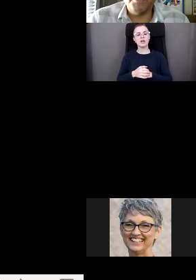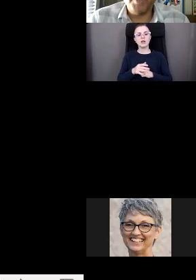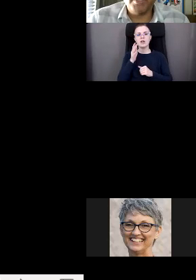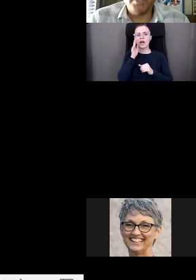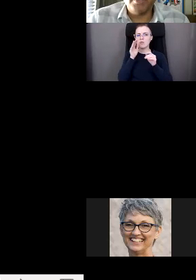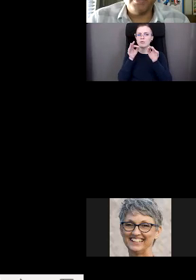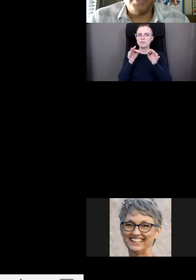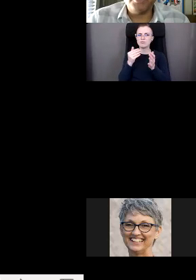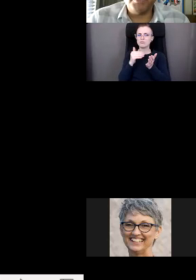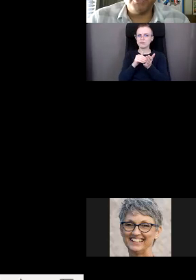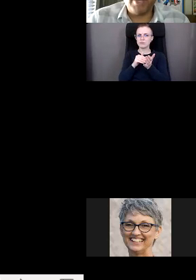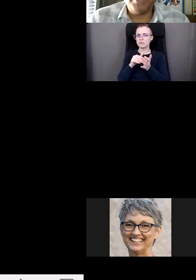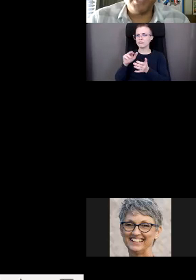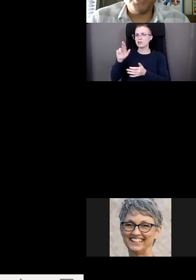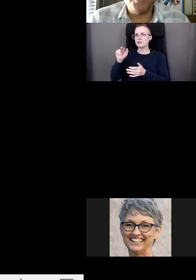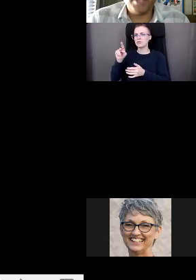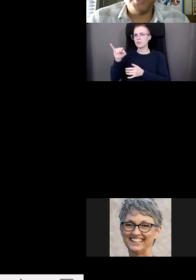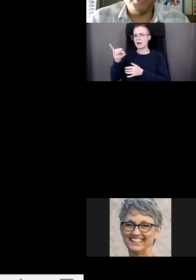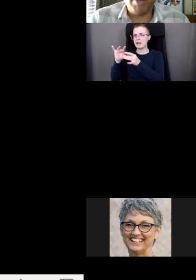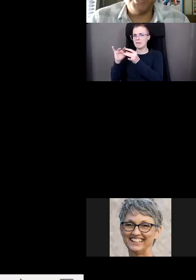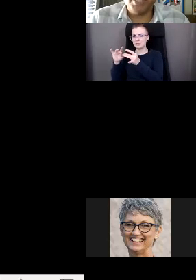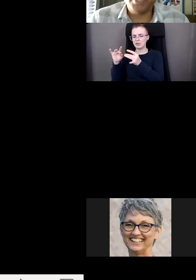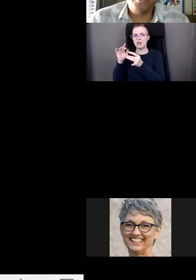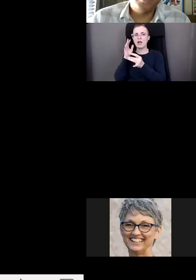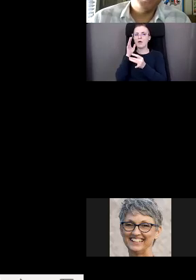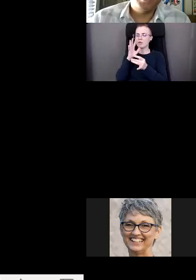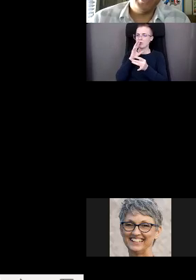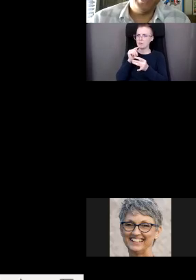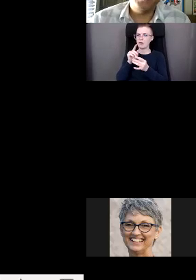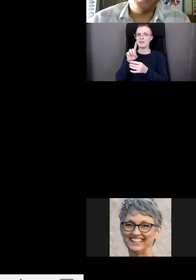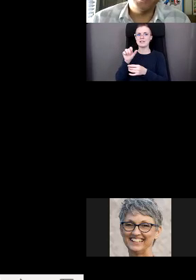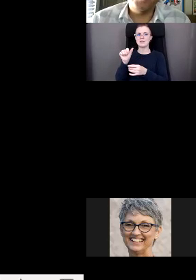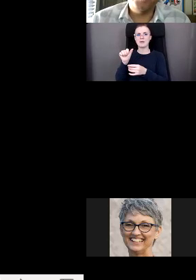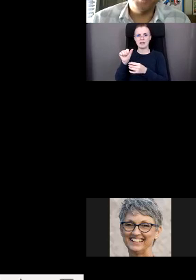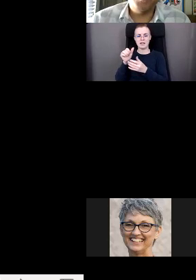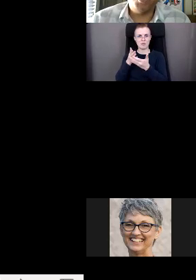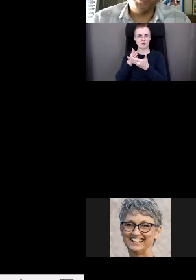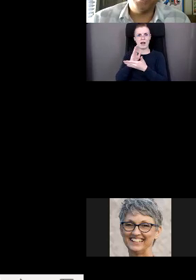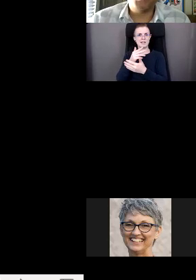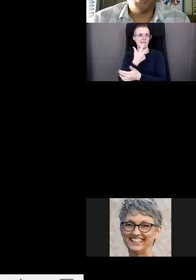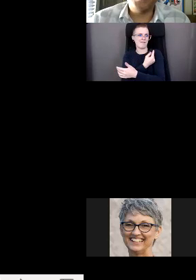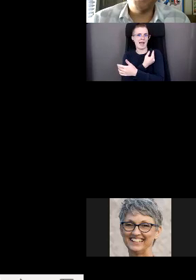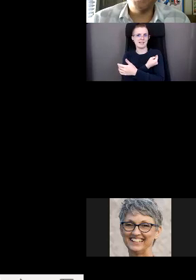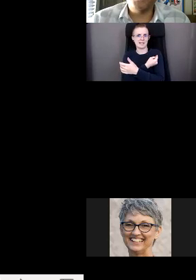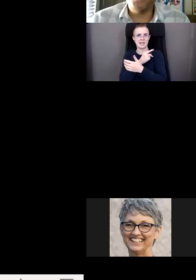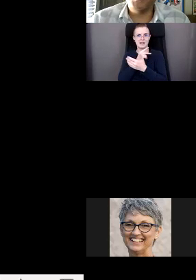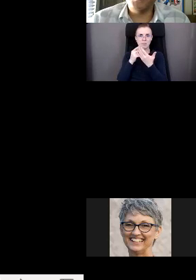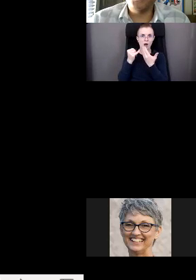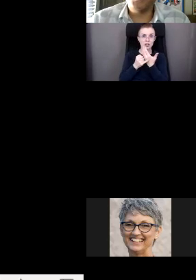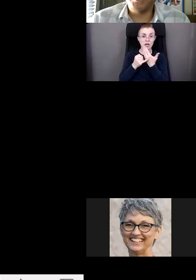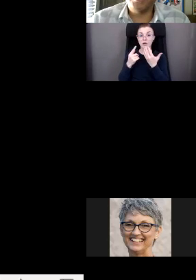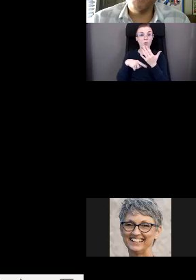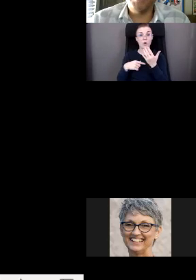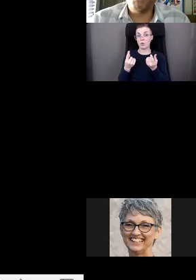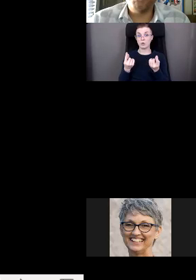the Disability Rights Texas Vaccine Project. And what we are attempting to do